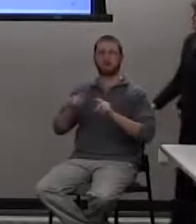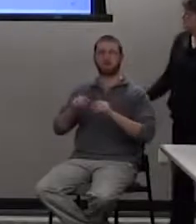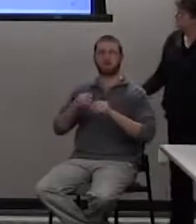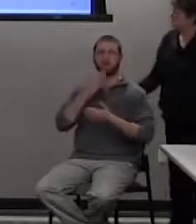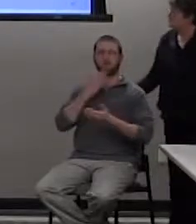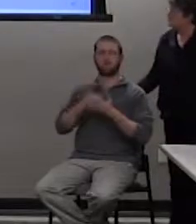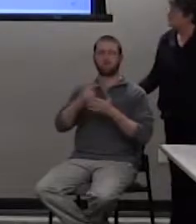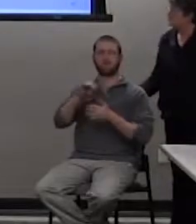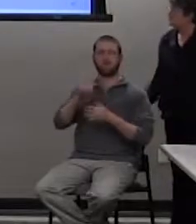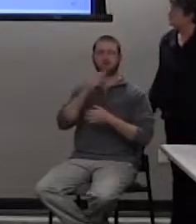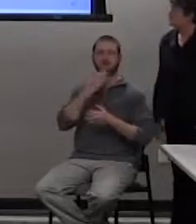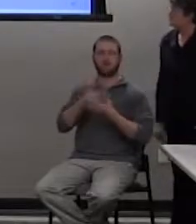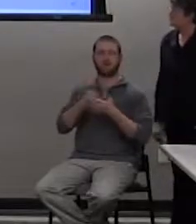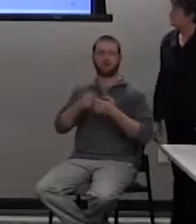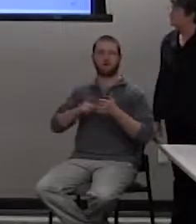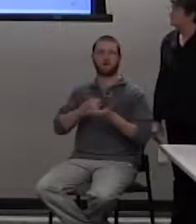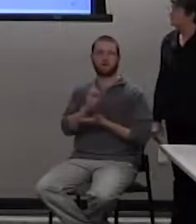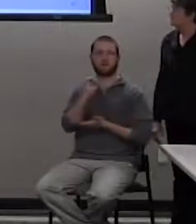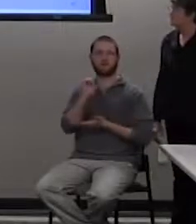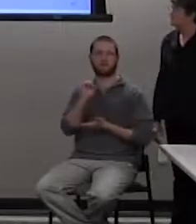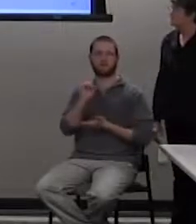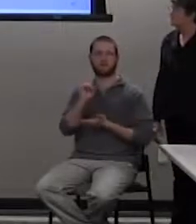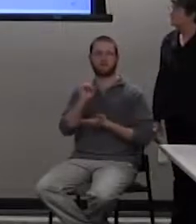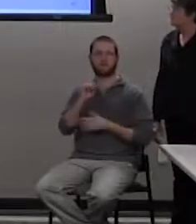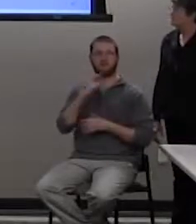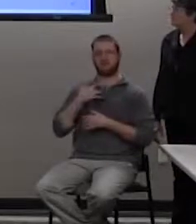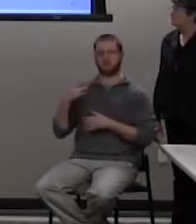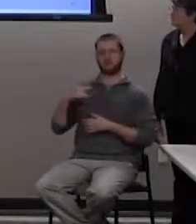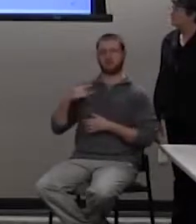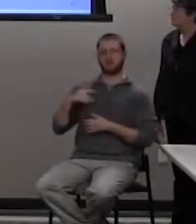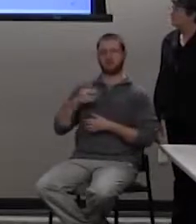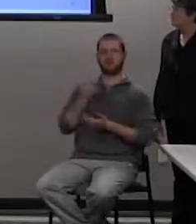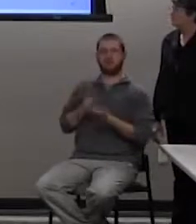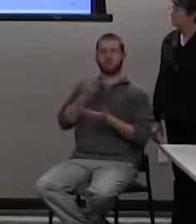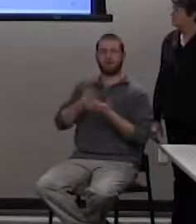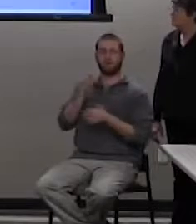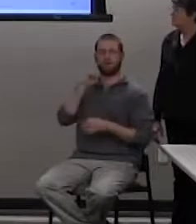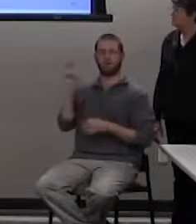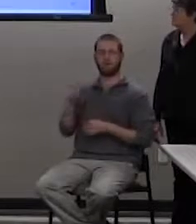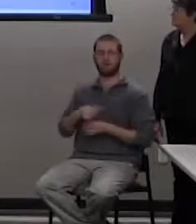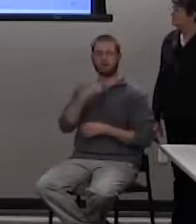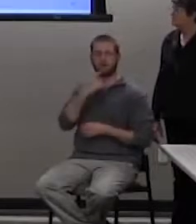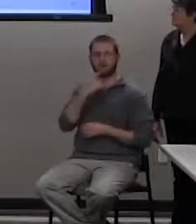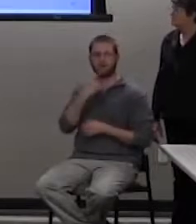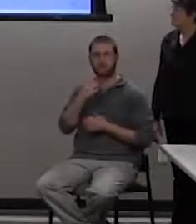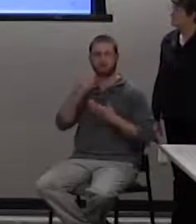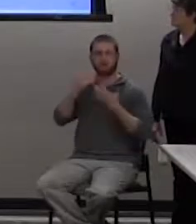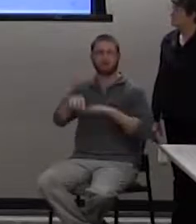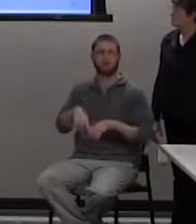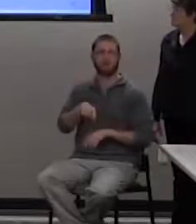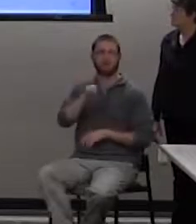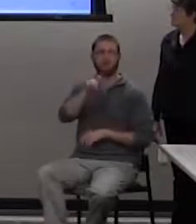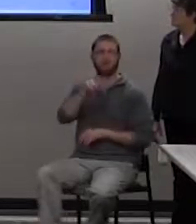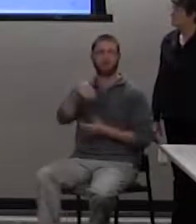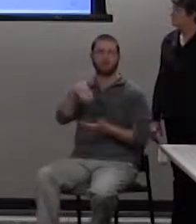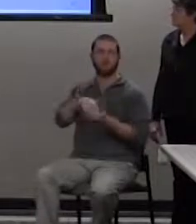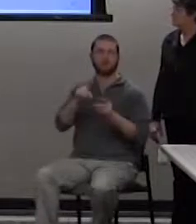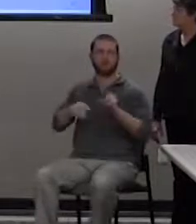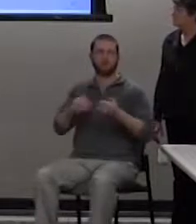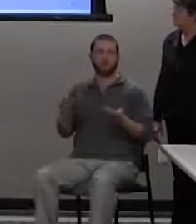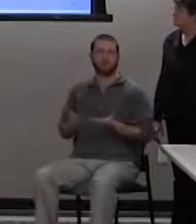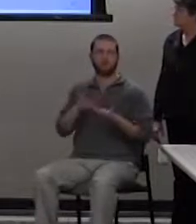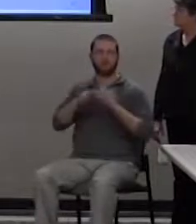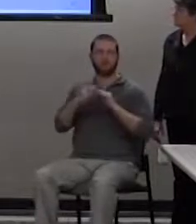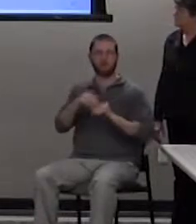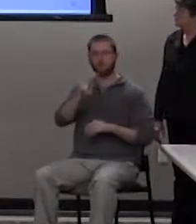not going to seem offensive and is sensitive to the fact that there are people looking at this going, I don't want to be a 100,000 person community. I